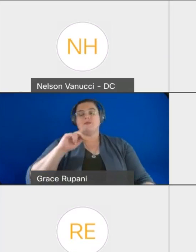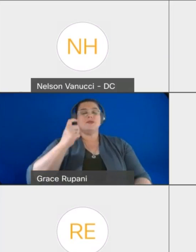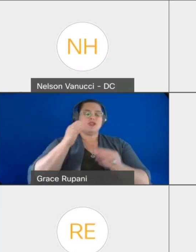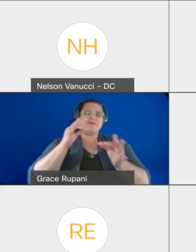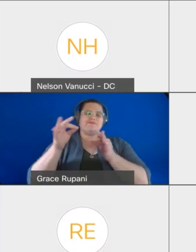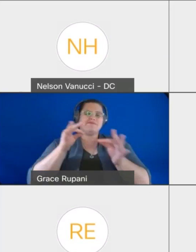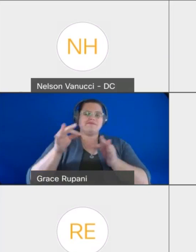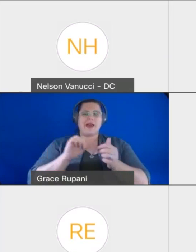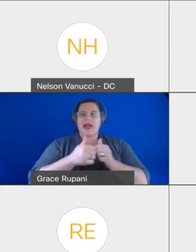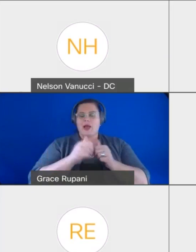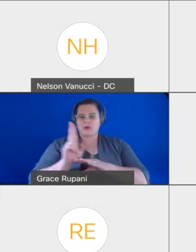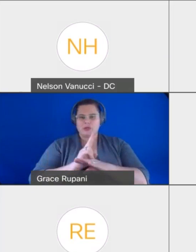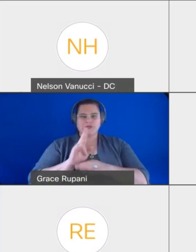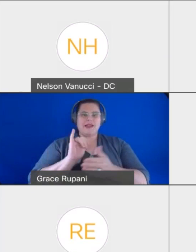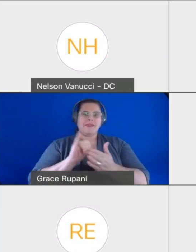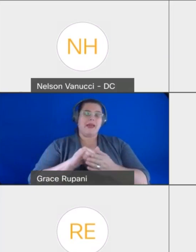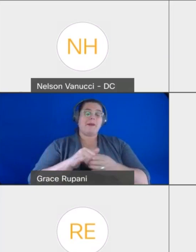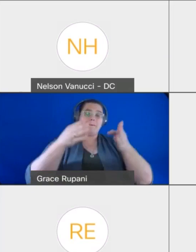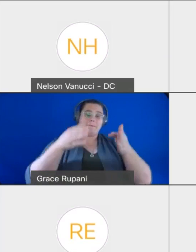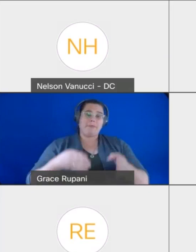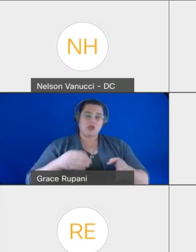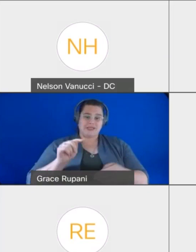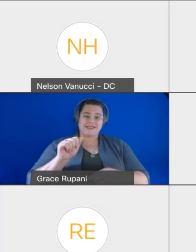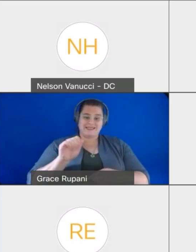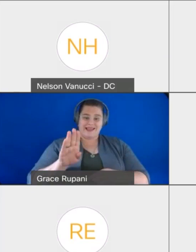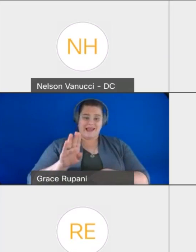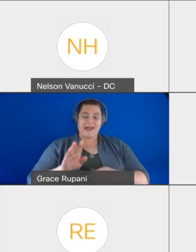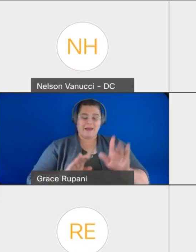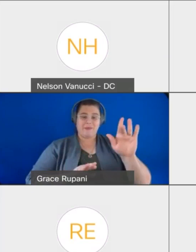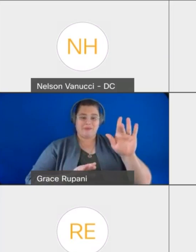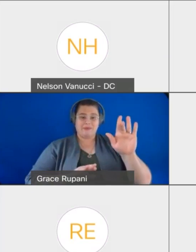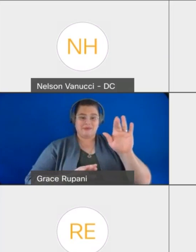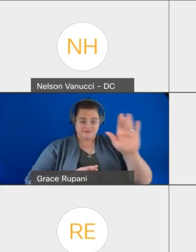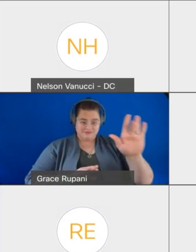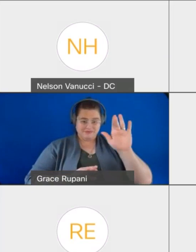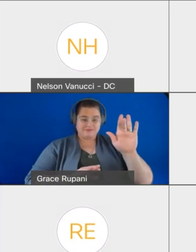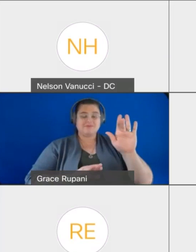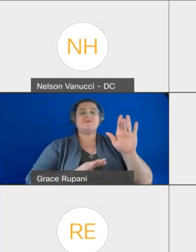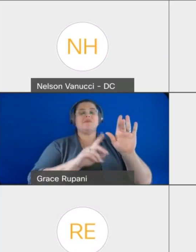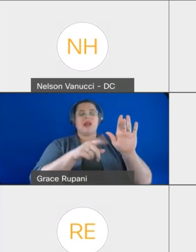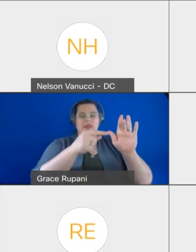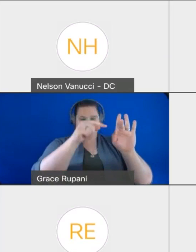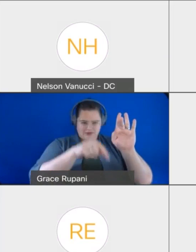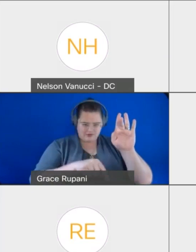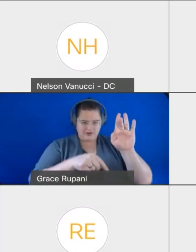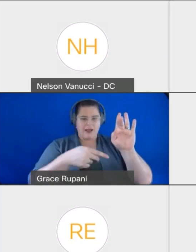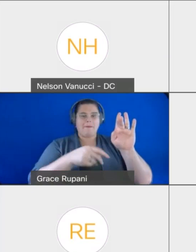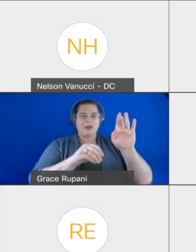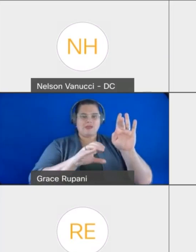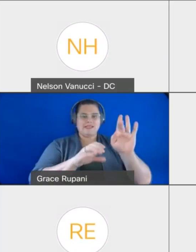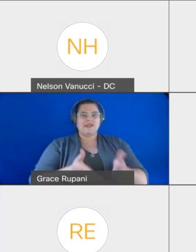to the tab with person. You go to person, you go down to POC requests.